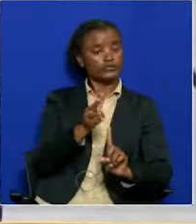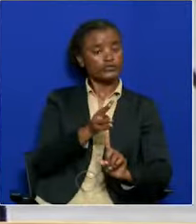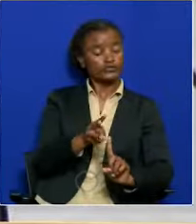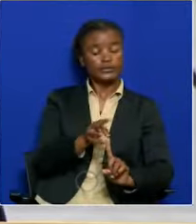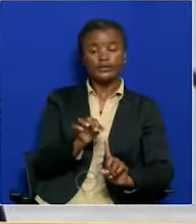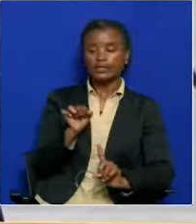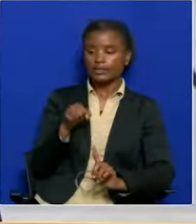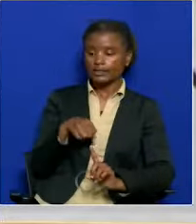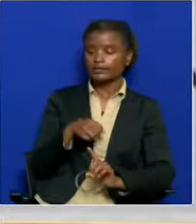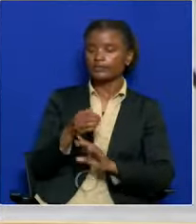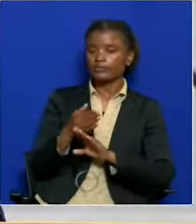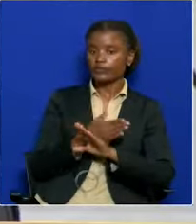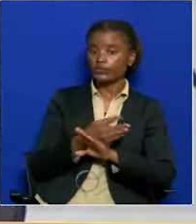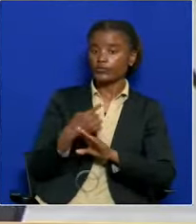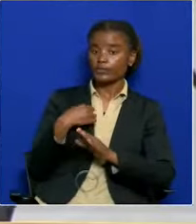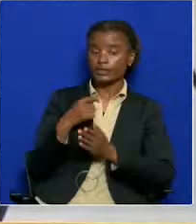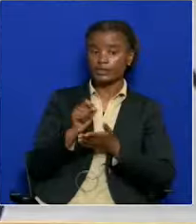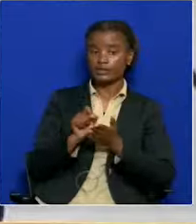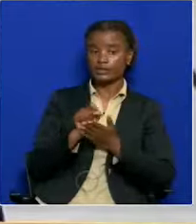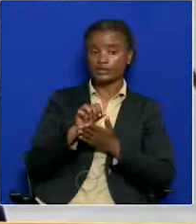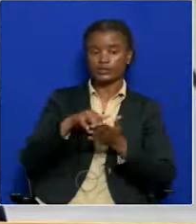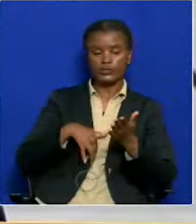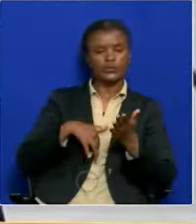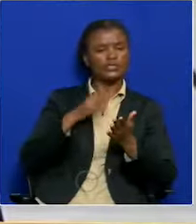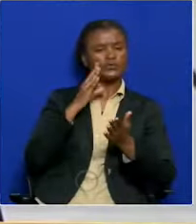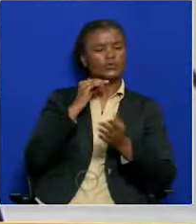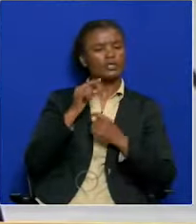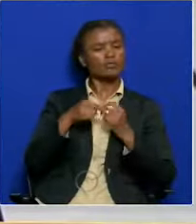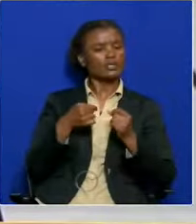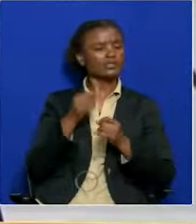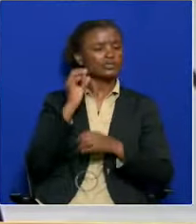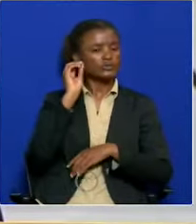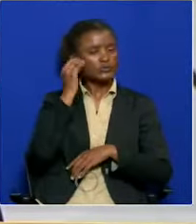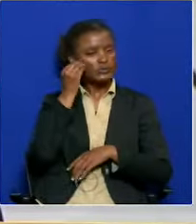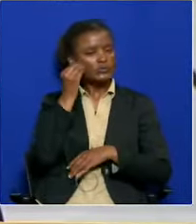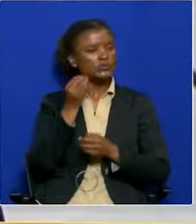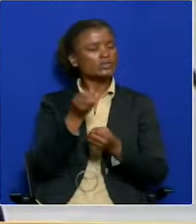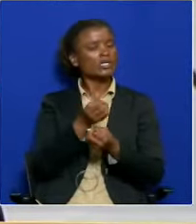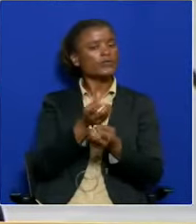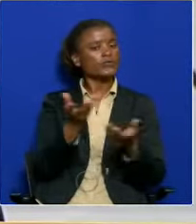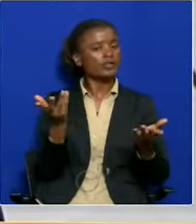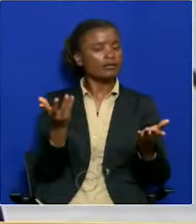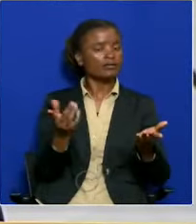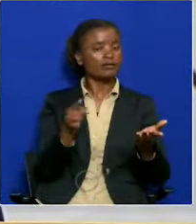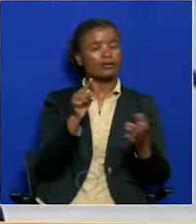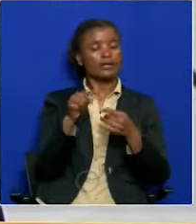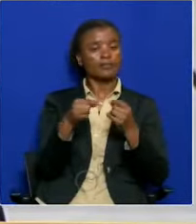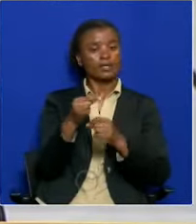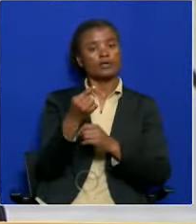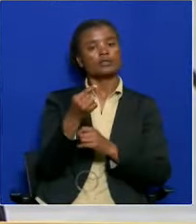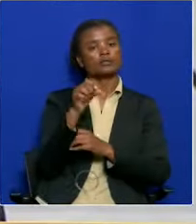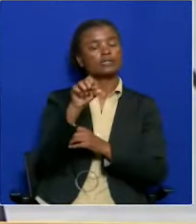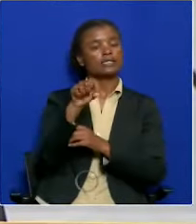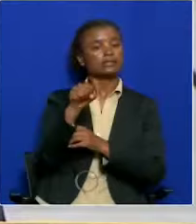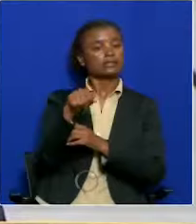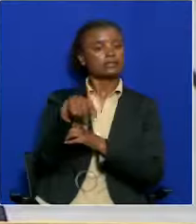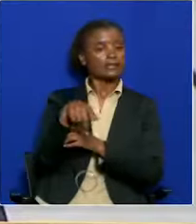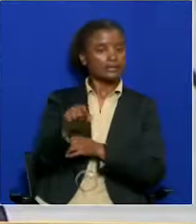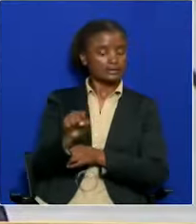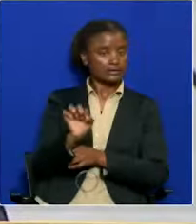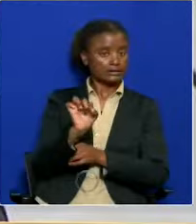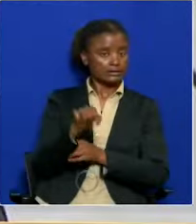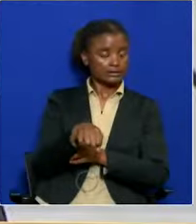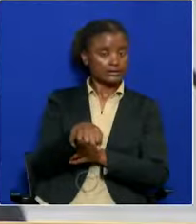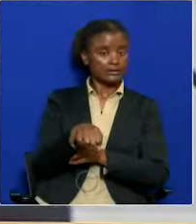about adverse news which are out there about the police. And others will be those which we